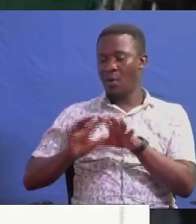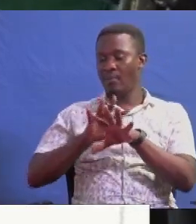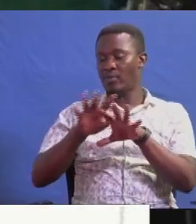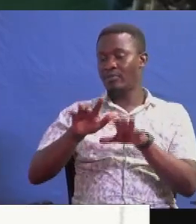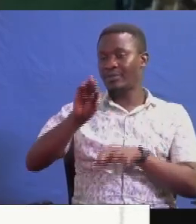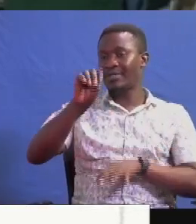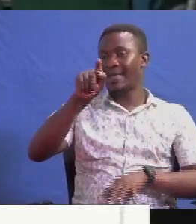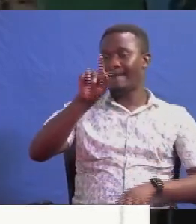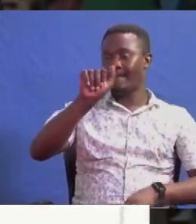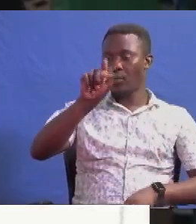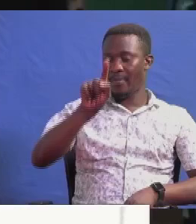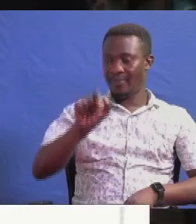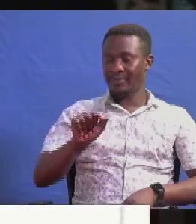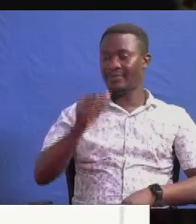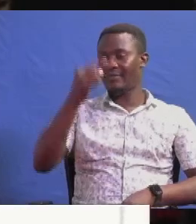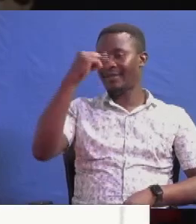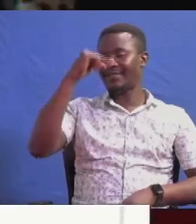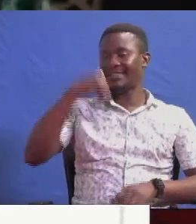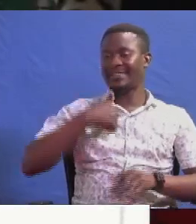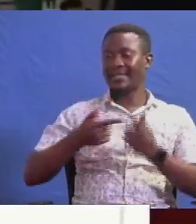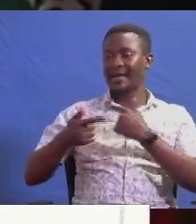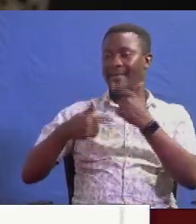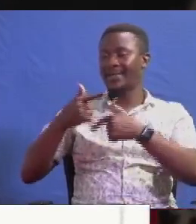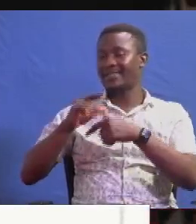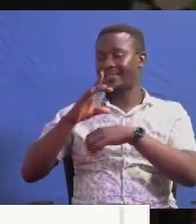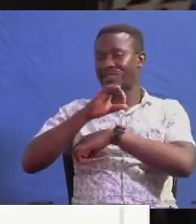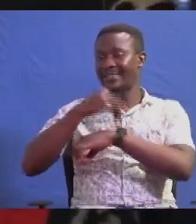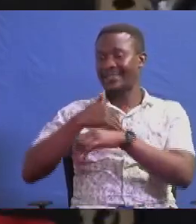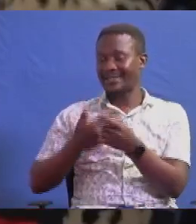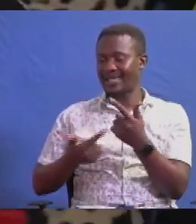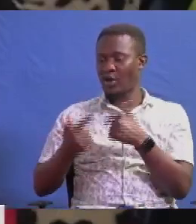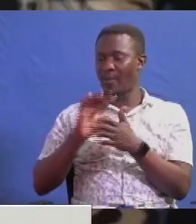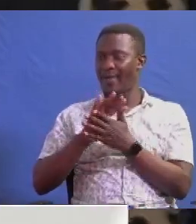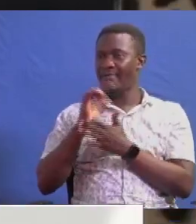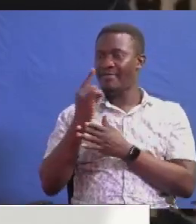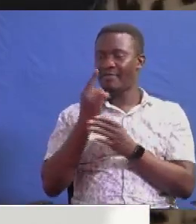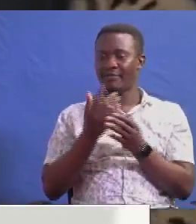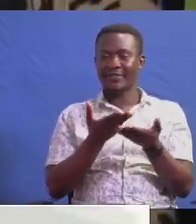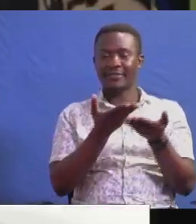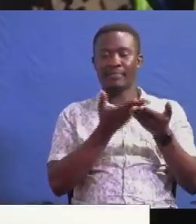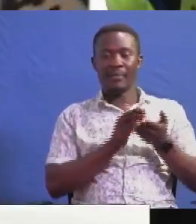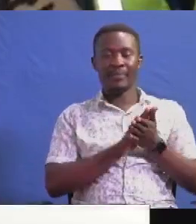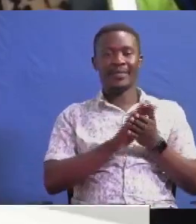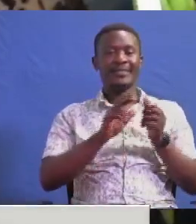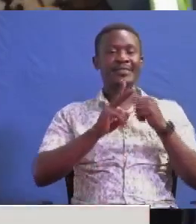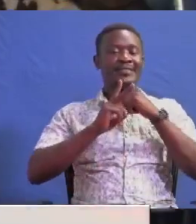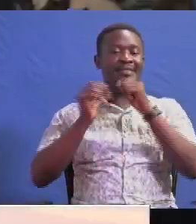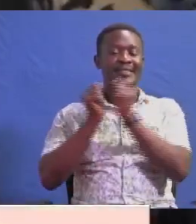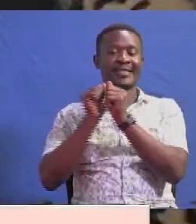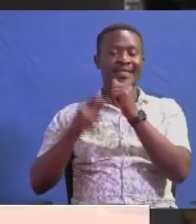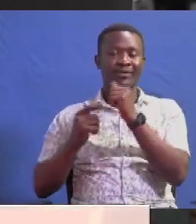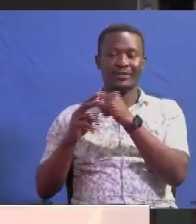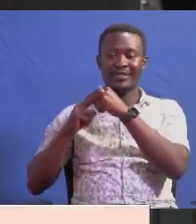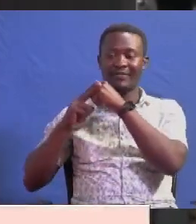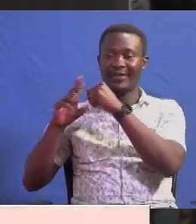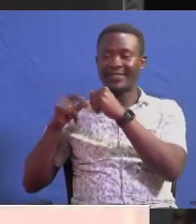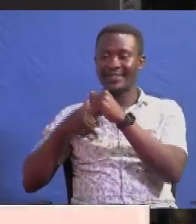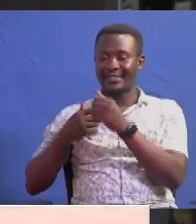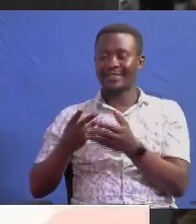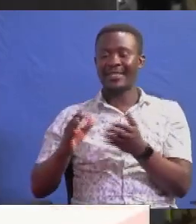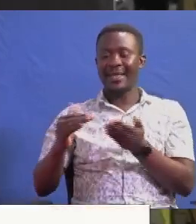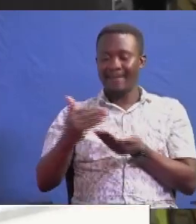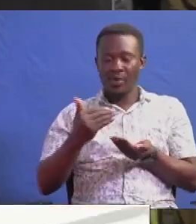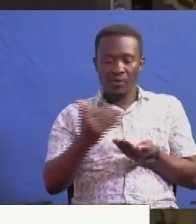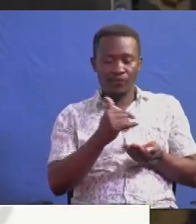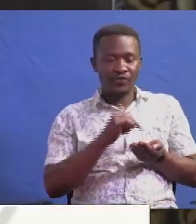m-pox vaccines in the coming days. This follows the arrival of the first batch of 10,700 doses secured through the collective efforts